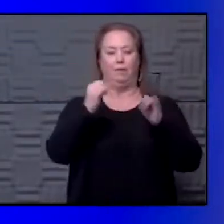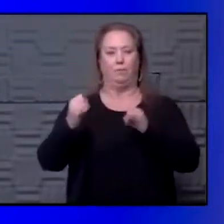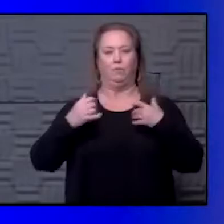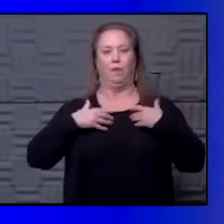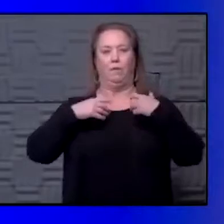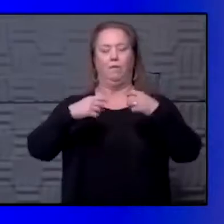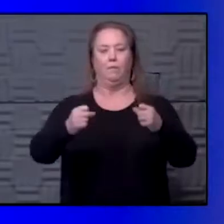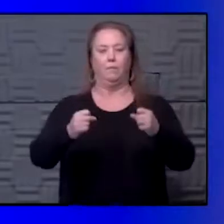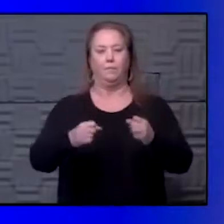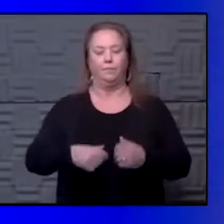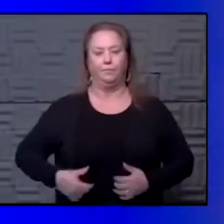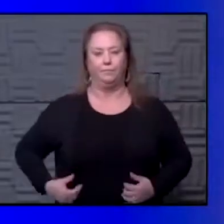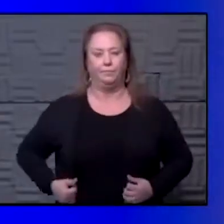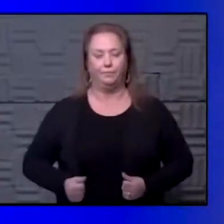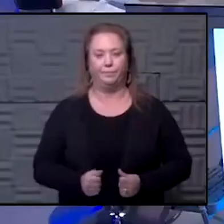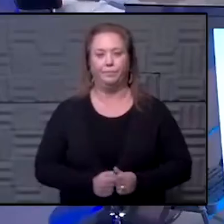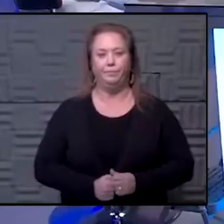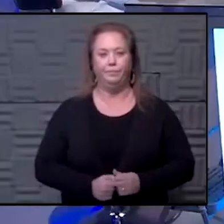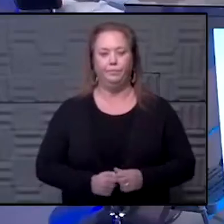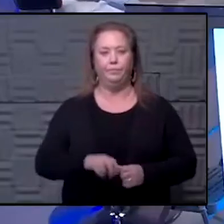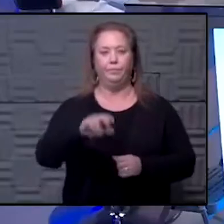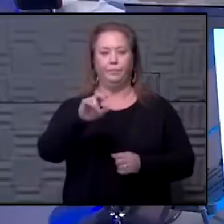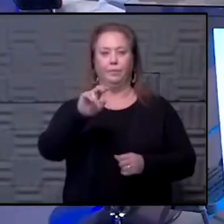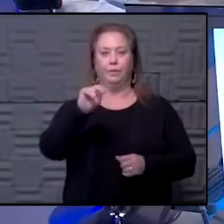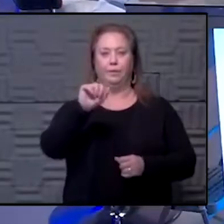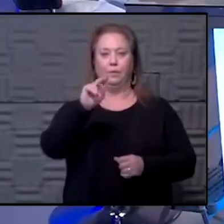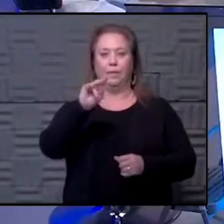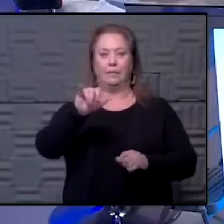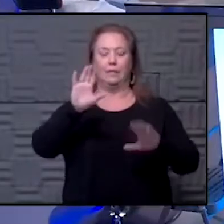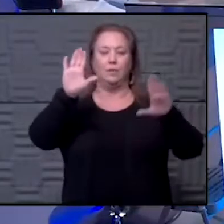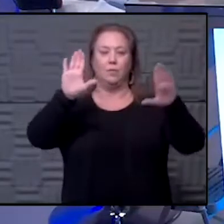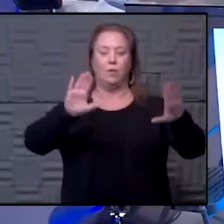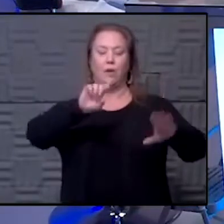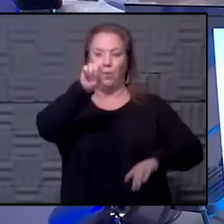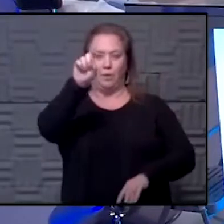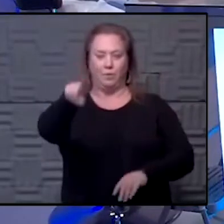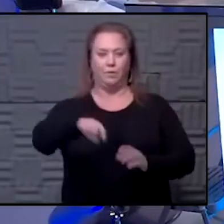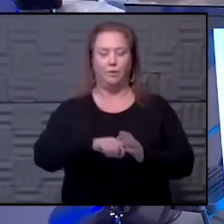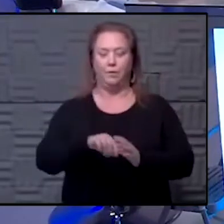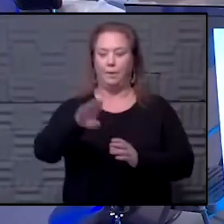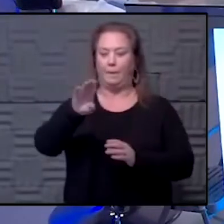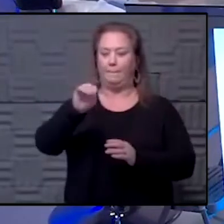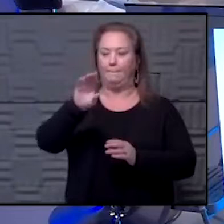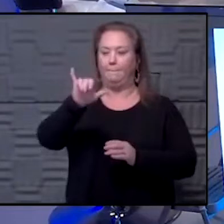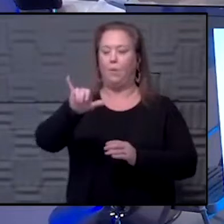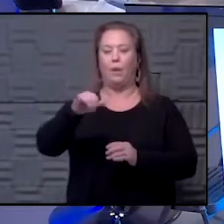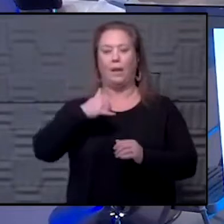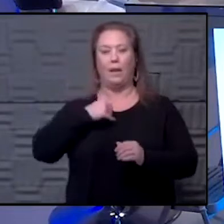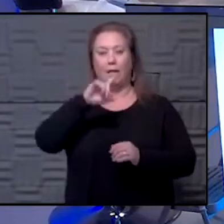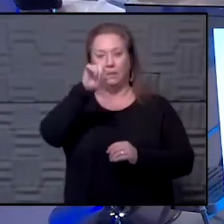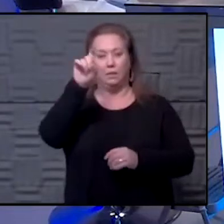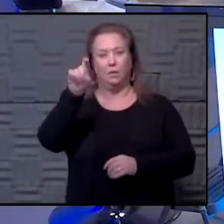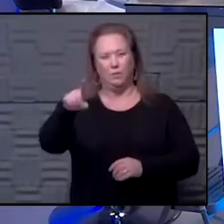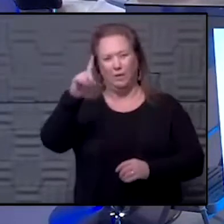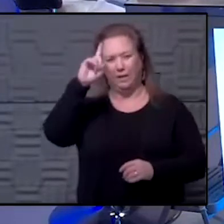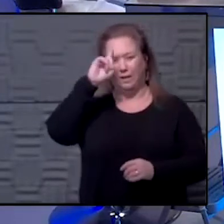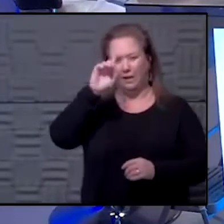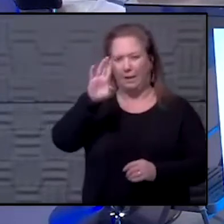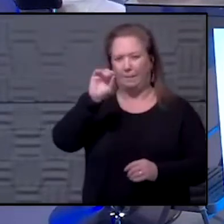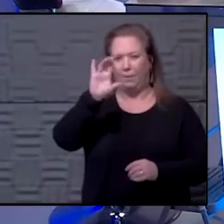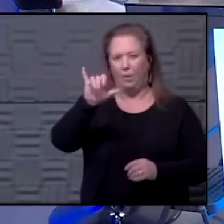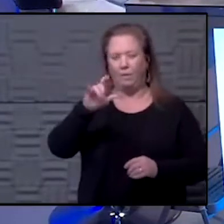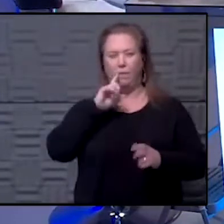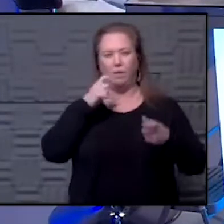about that population level health. Okay, so Nancy, that was a great question. Thank you for that. Boyd has another question, which I thank you, Boyd,